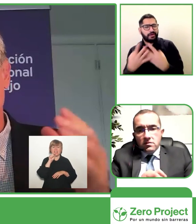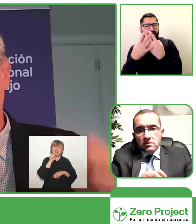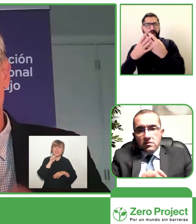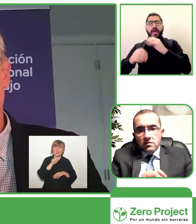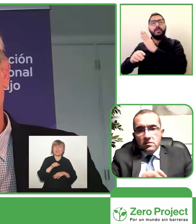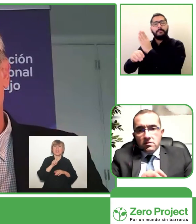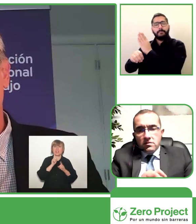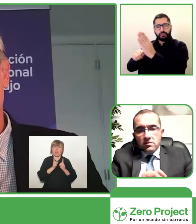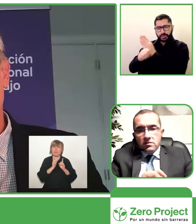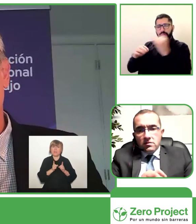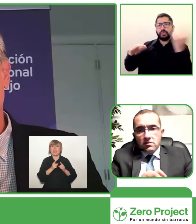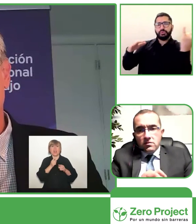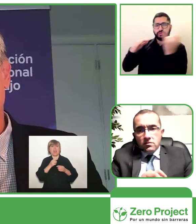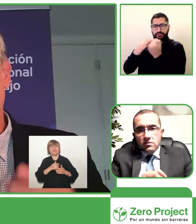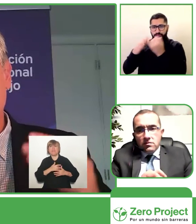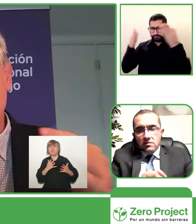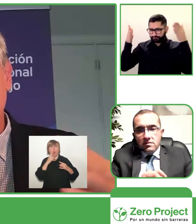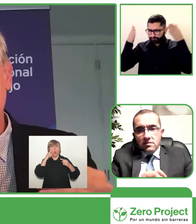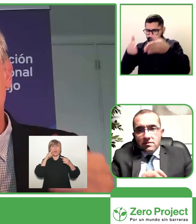congratulate everyone for this